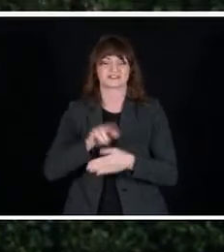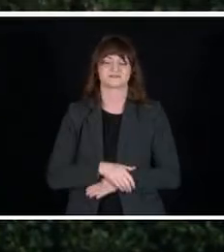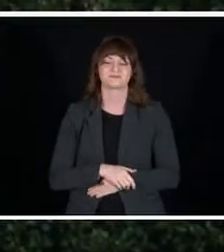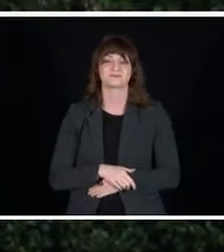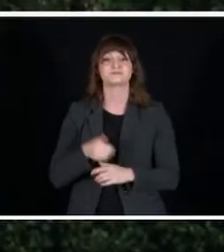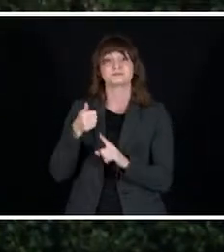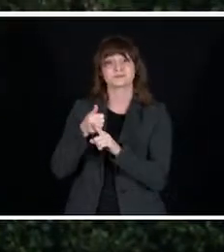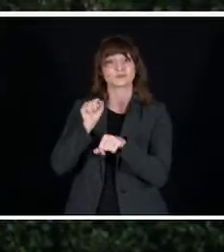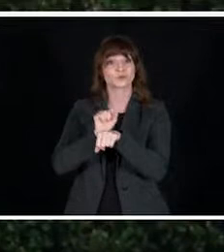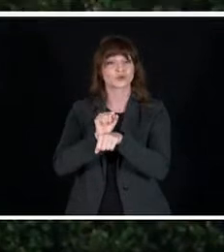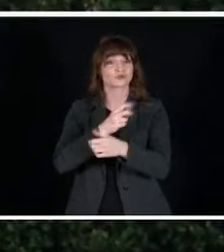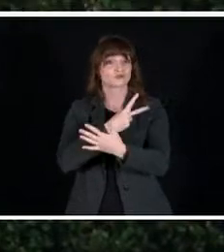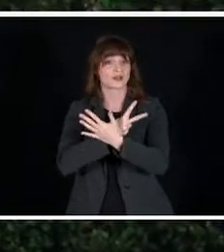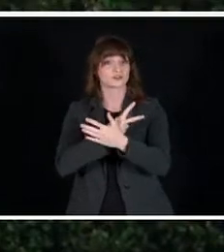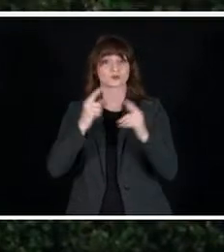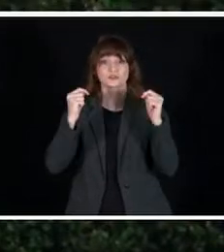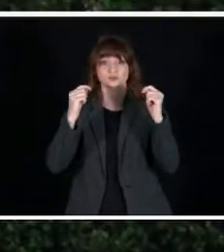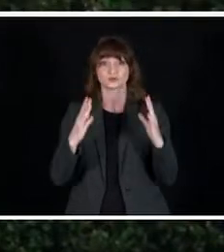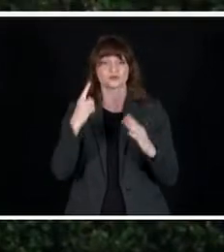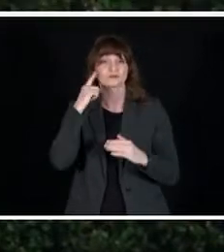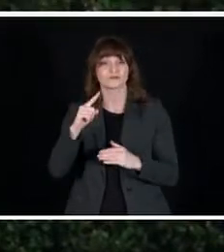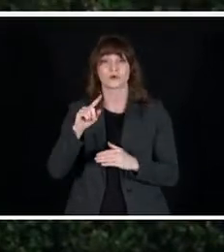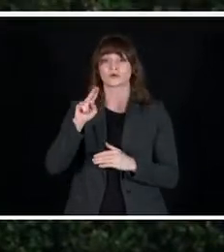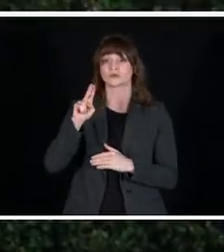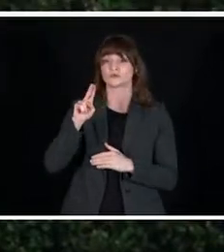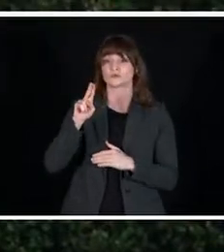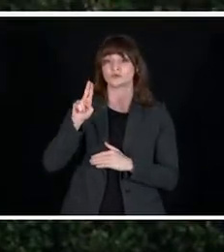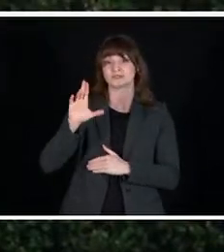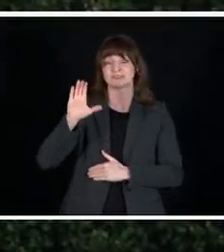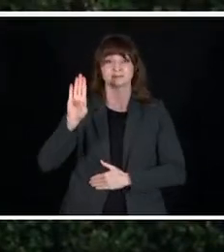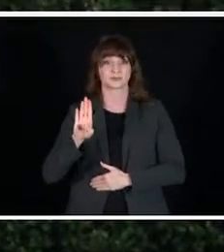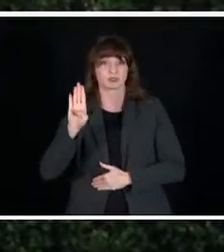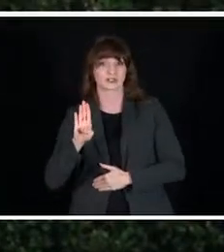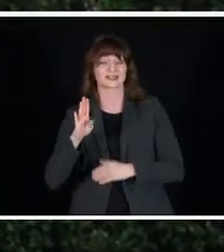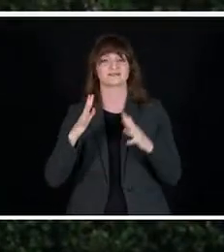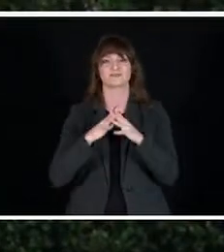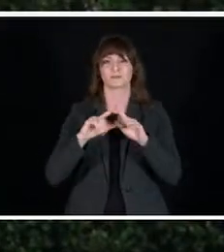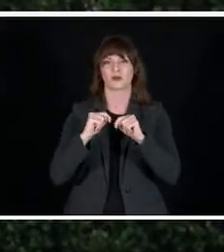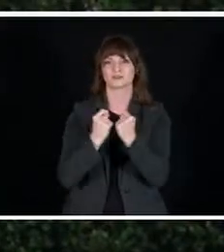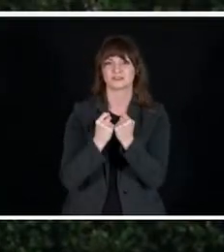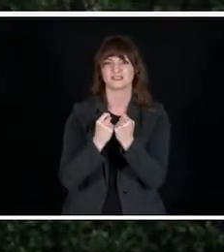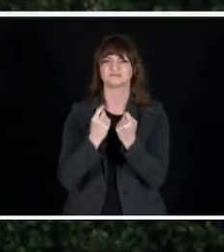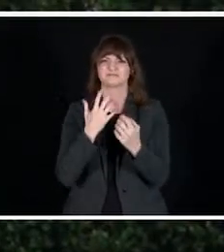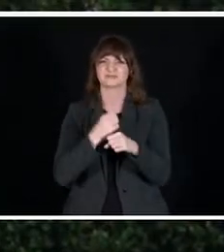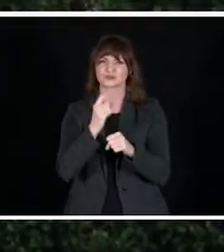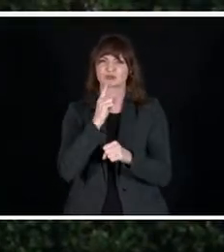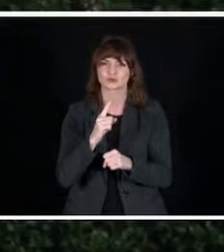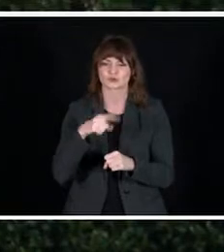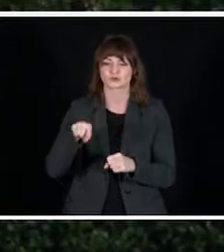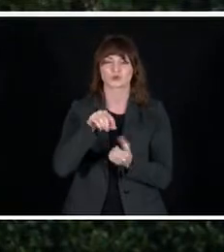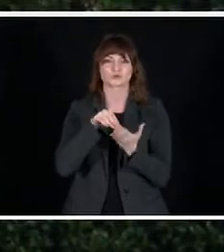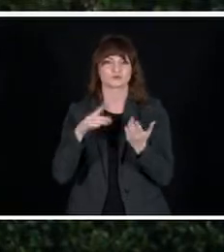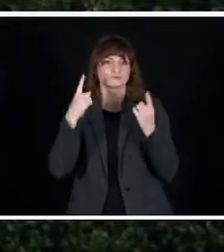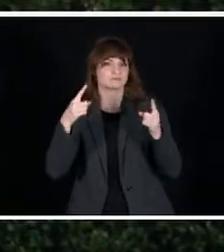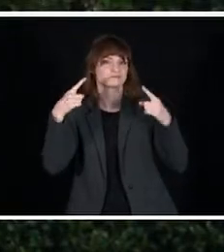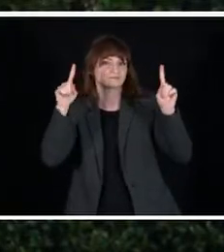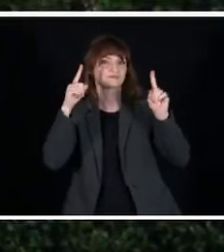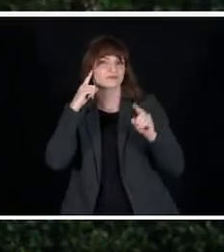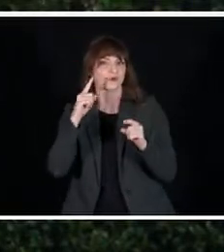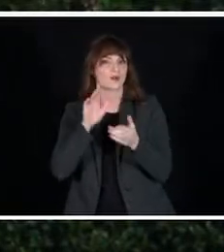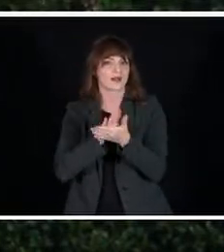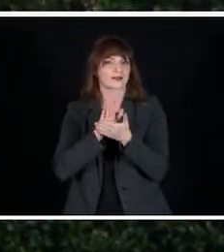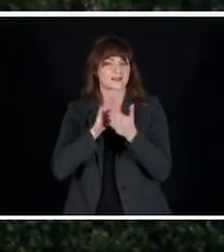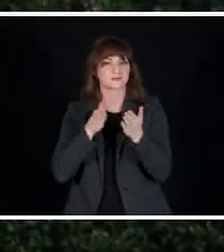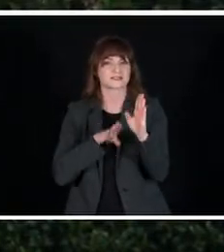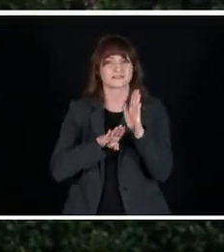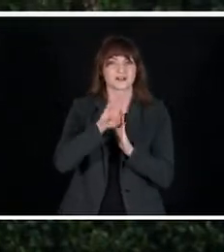worked as a graduate tutor for the Cal football team, ensuring students' success and academic development for first and